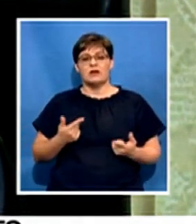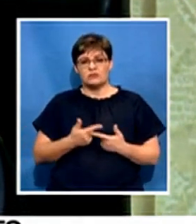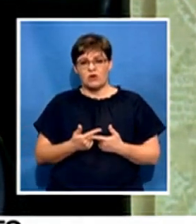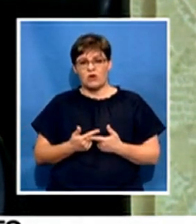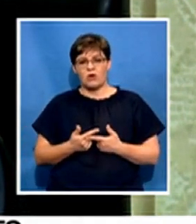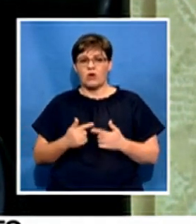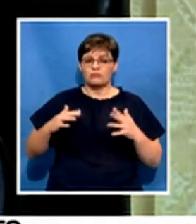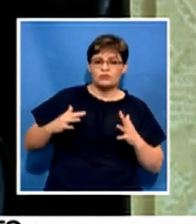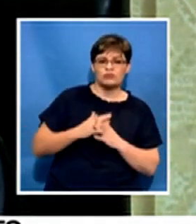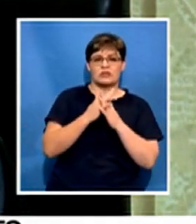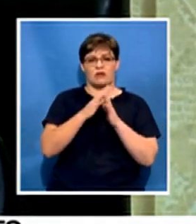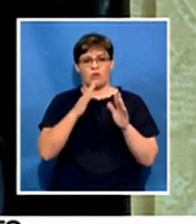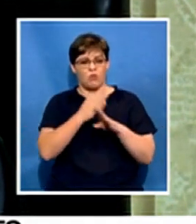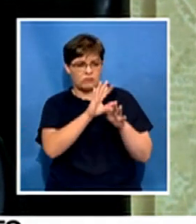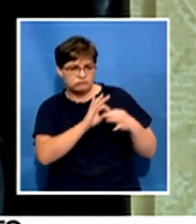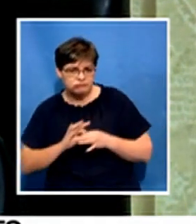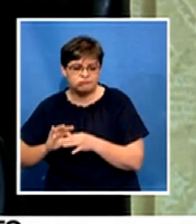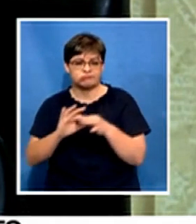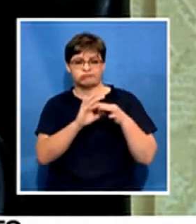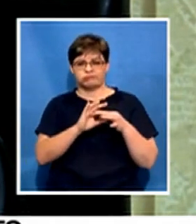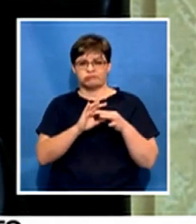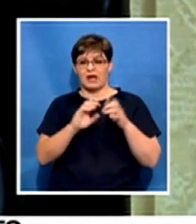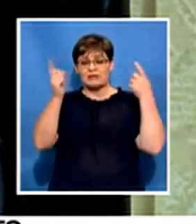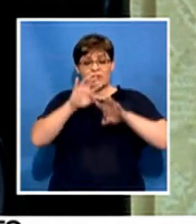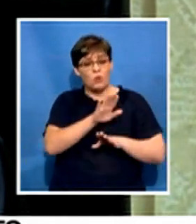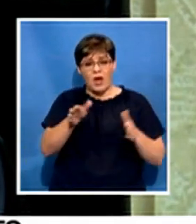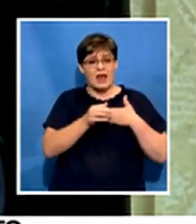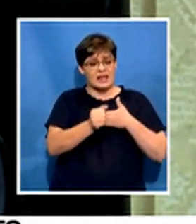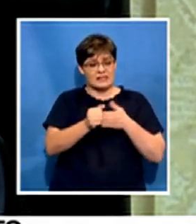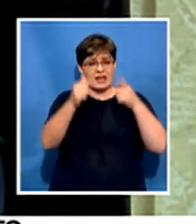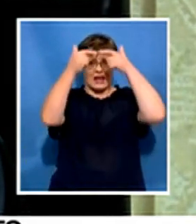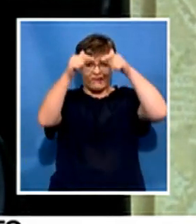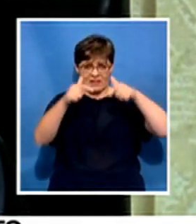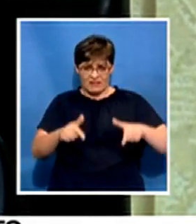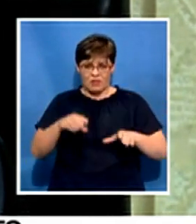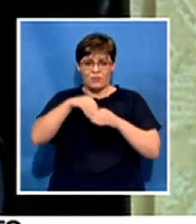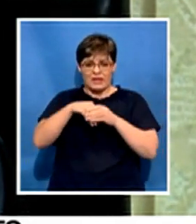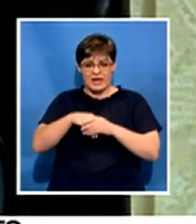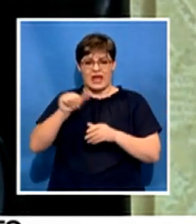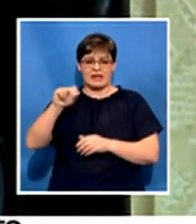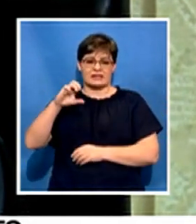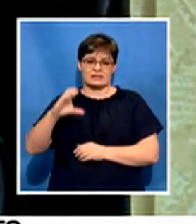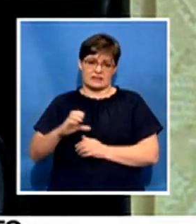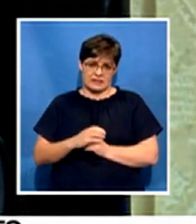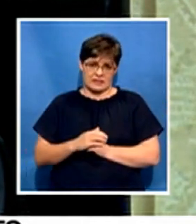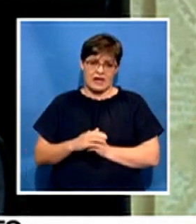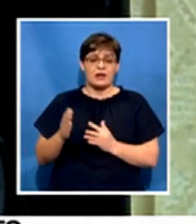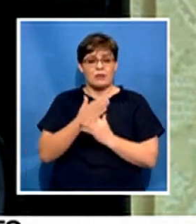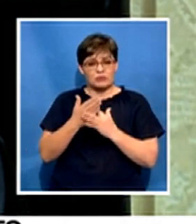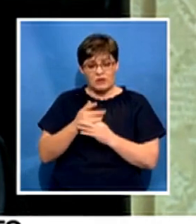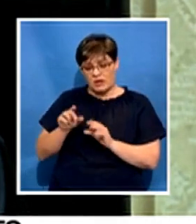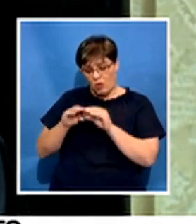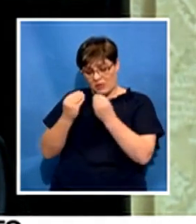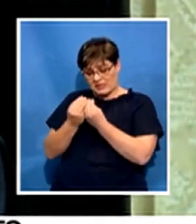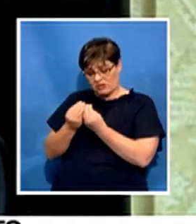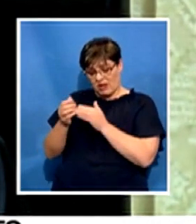especially among leadership at all levels of the organization and between the organizational leadership and those deployed in government,